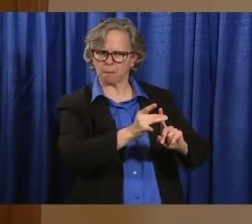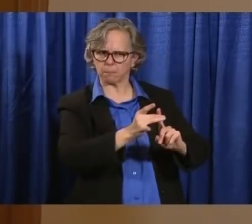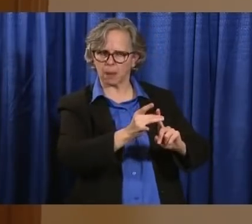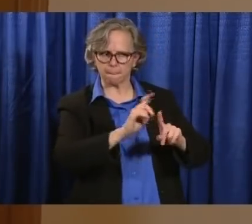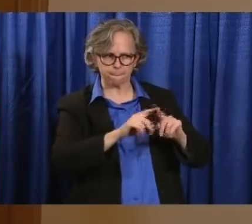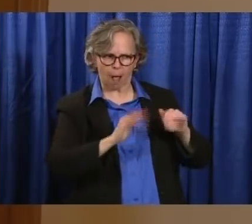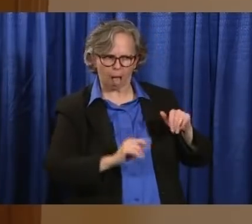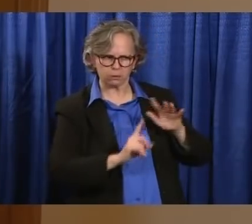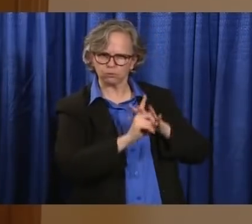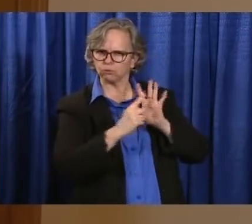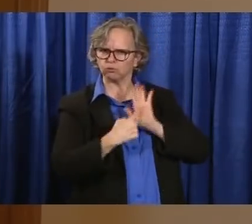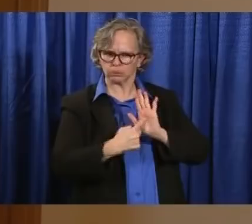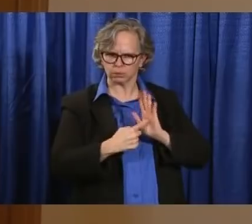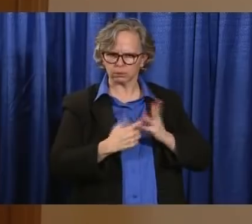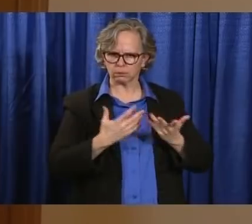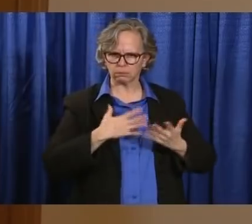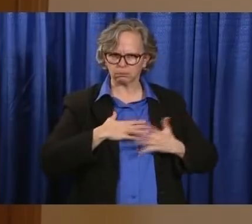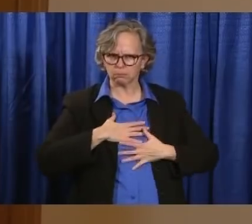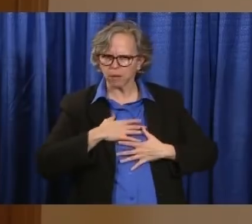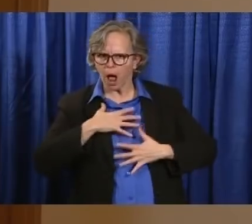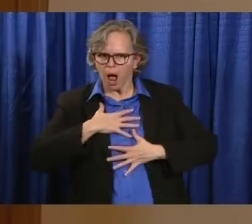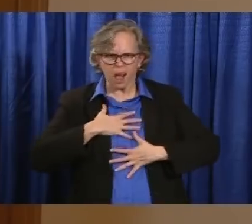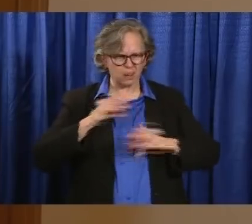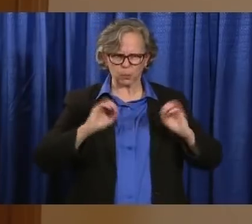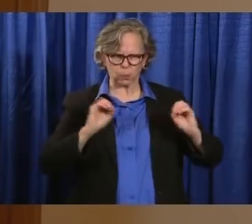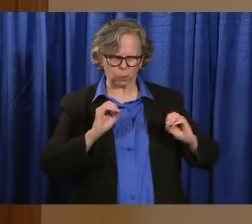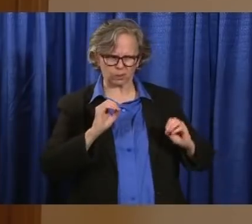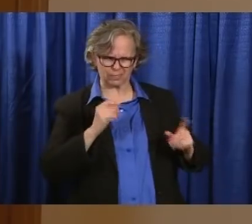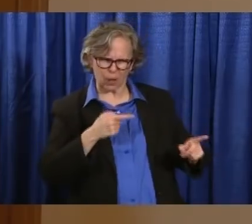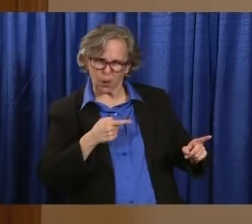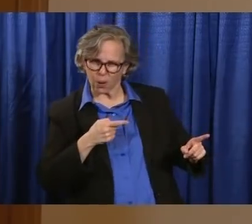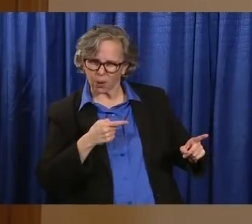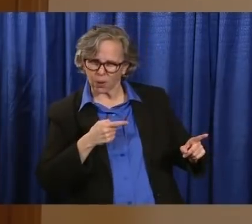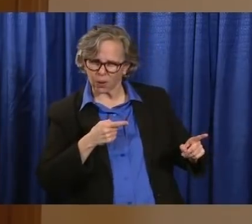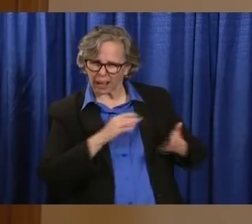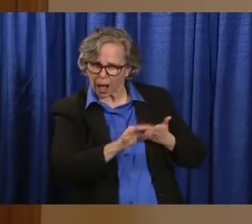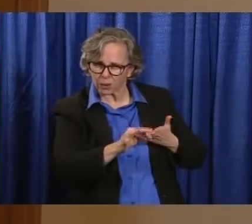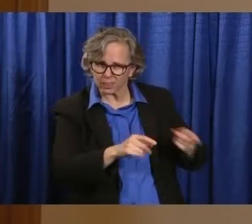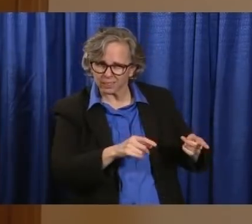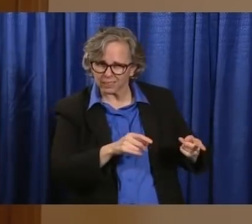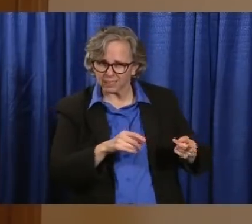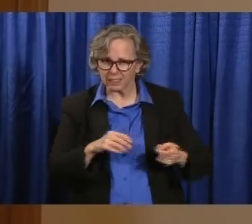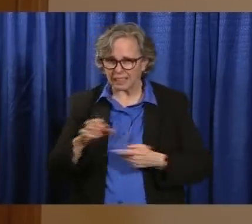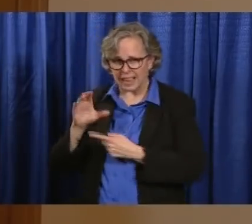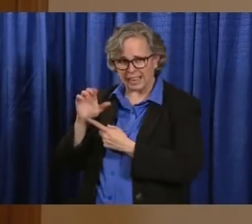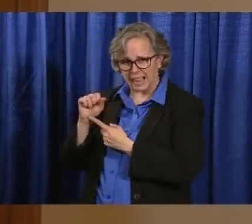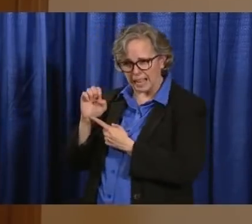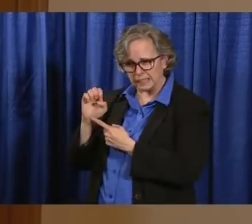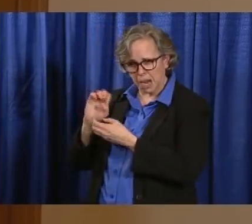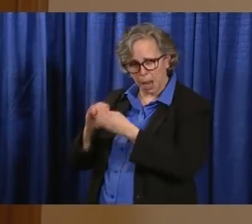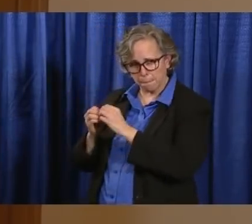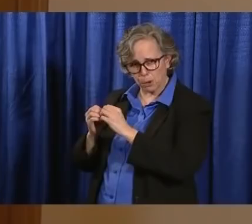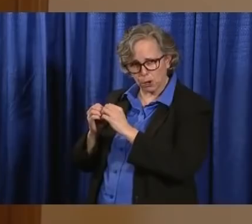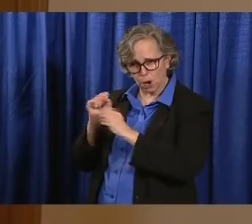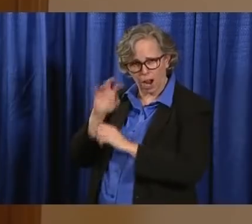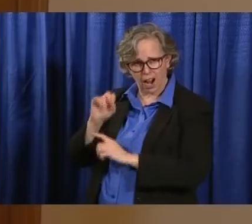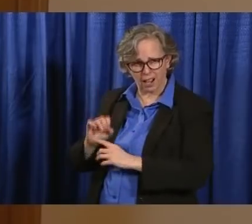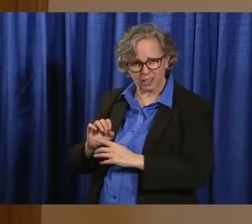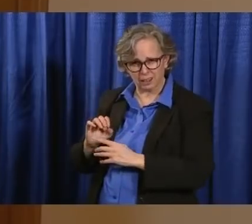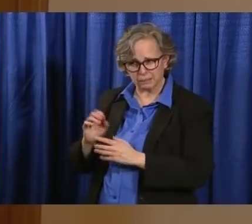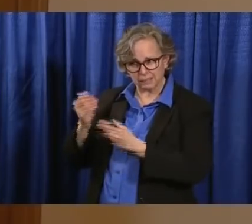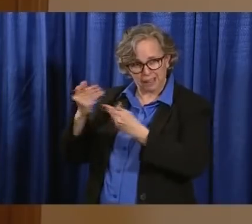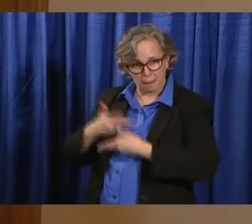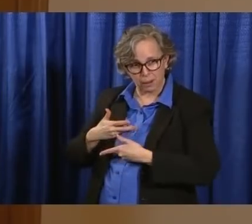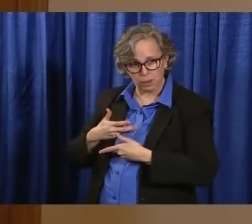symptoms of the disease. And using these case numbers doesn't tell you who's now better. So we have to be very,